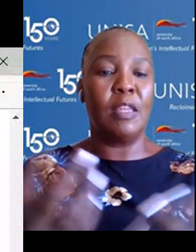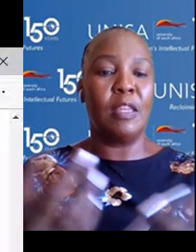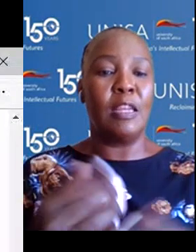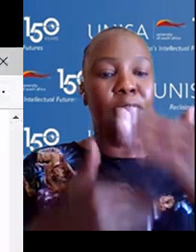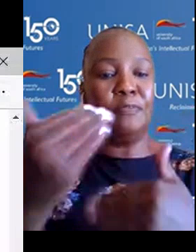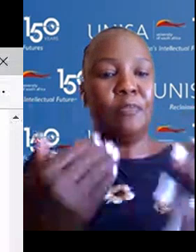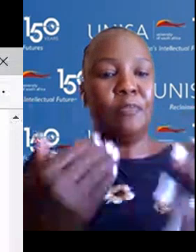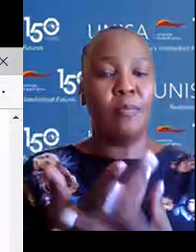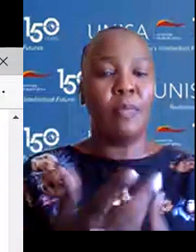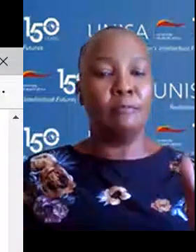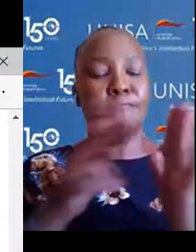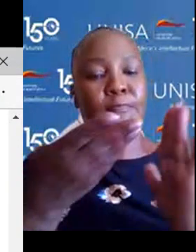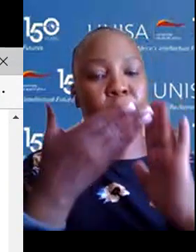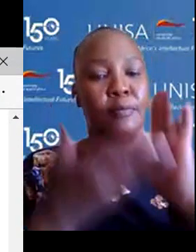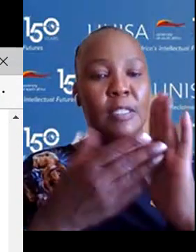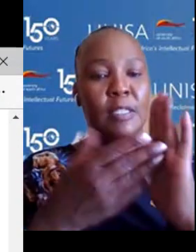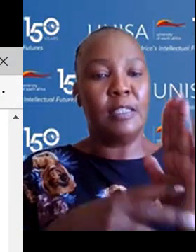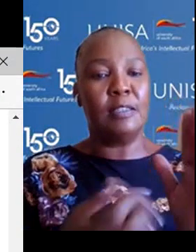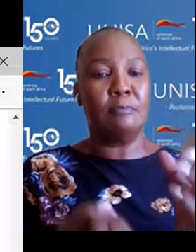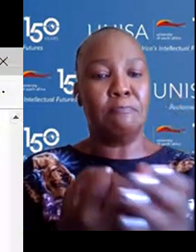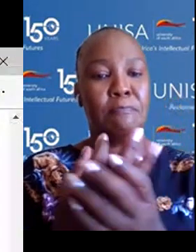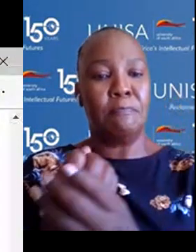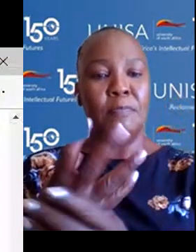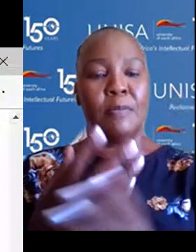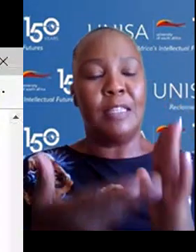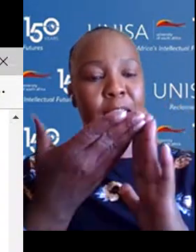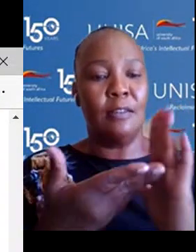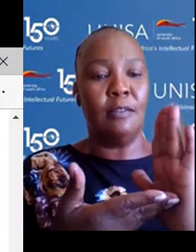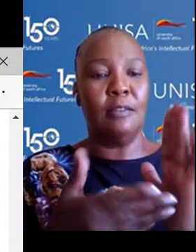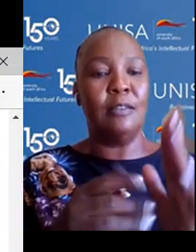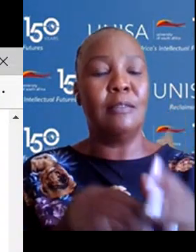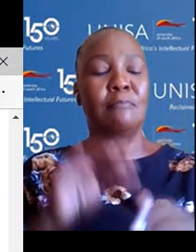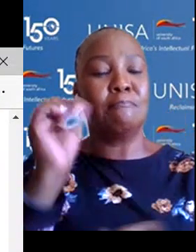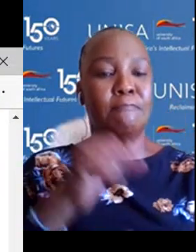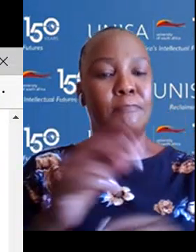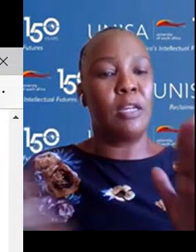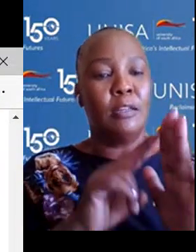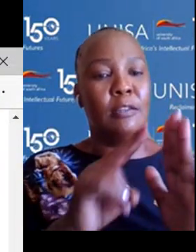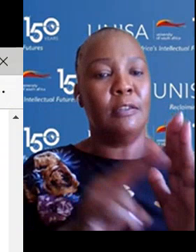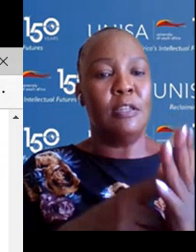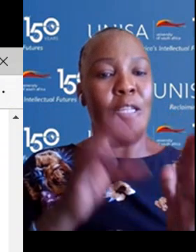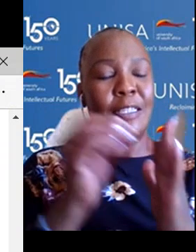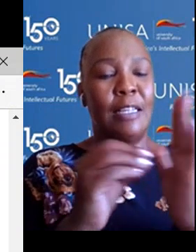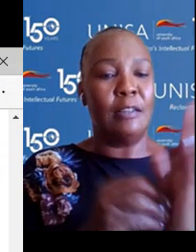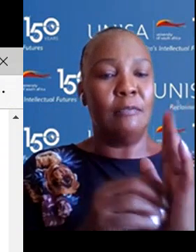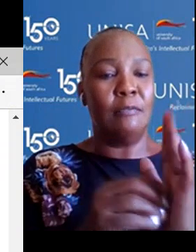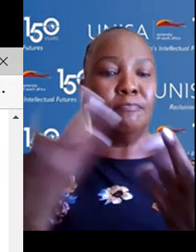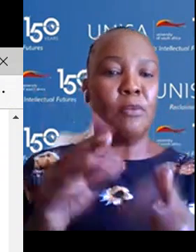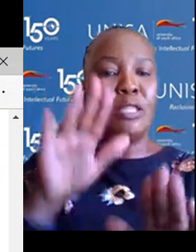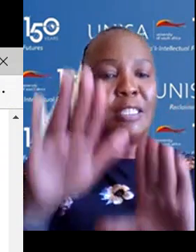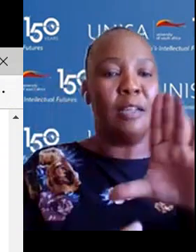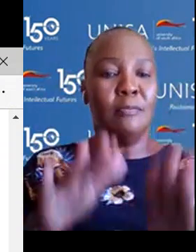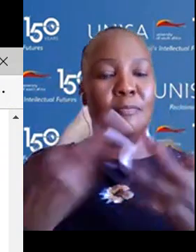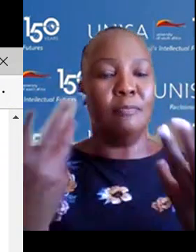then you're going to see these little icons are popping up over here. So yes, just have a look at your setup and your steps,